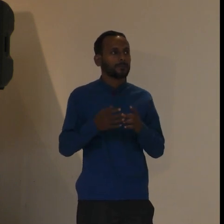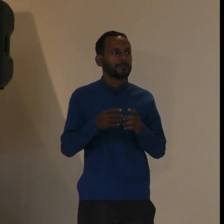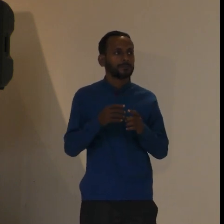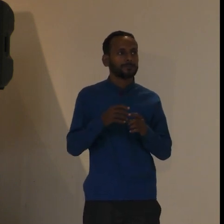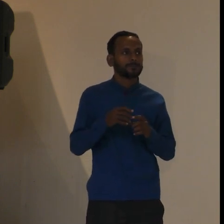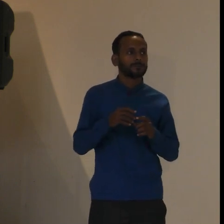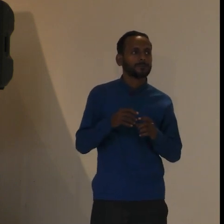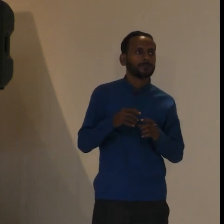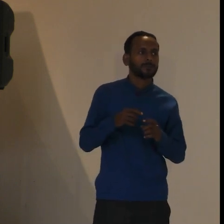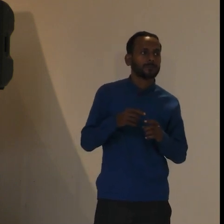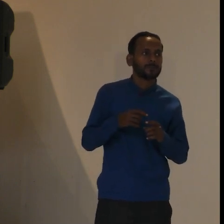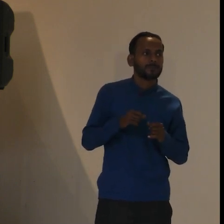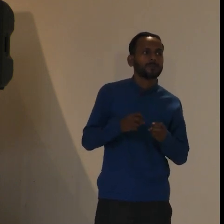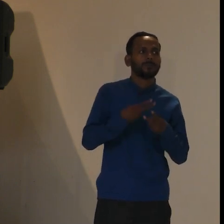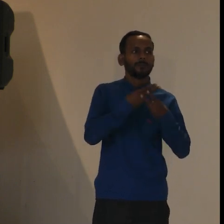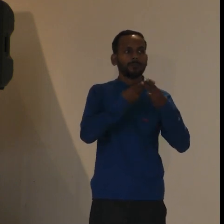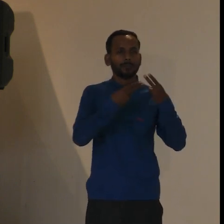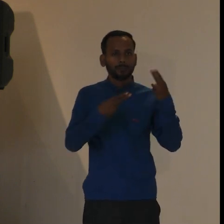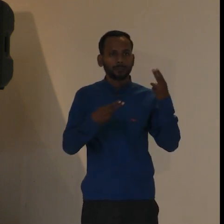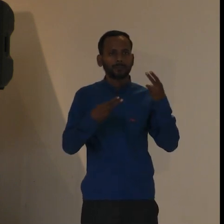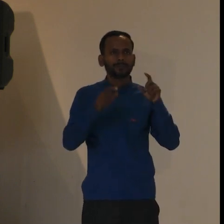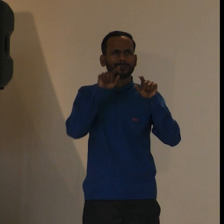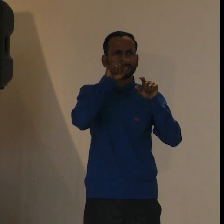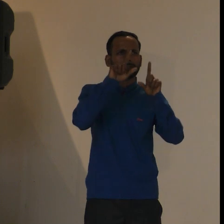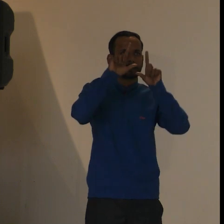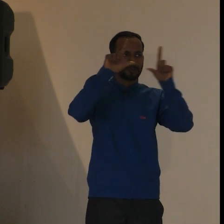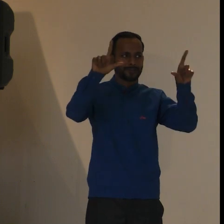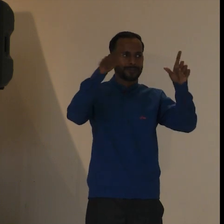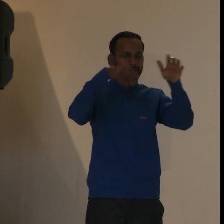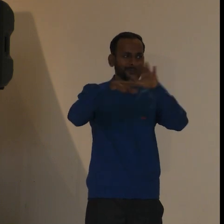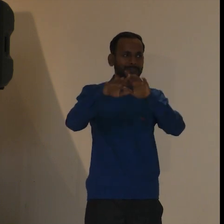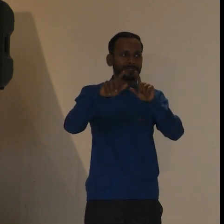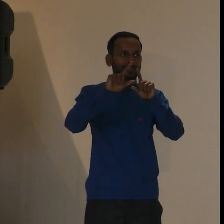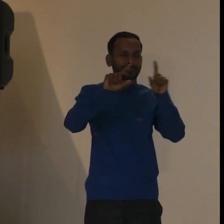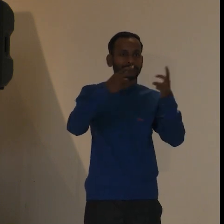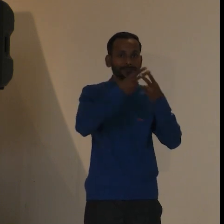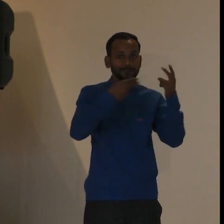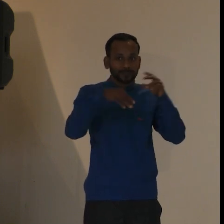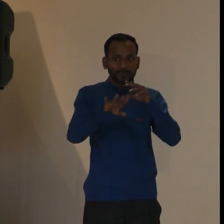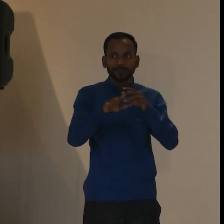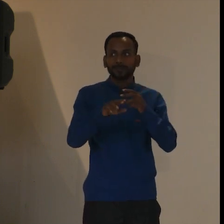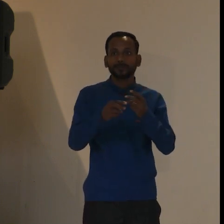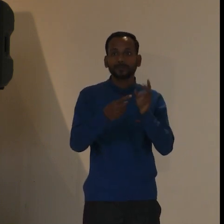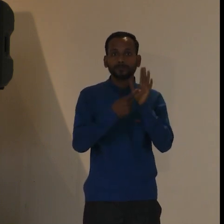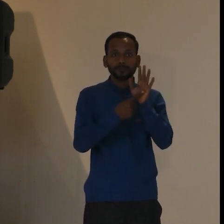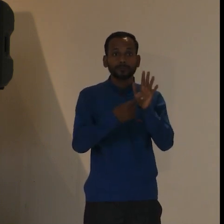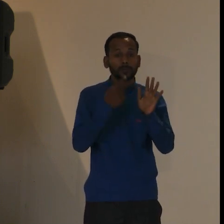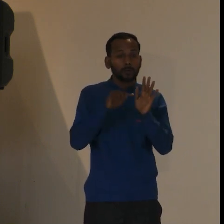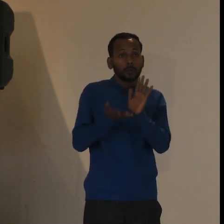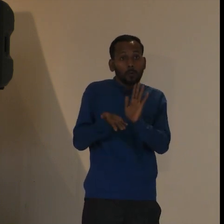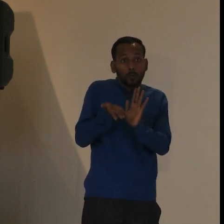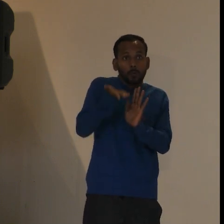me, stories matter to museums, right? So how can museums become better storytellers? So my wish list